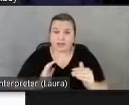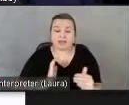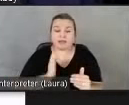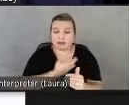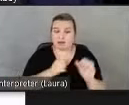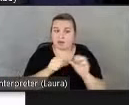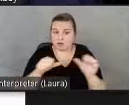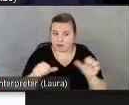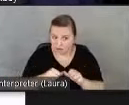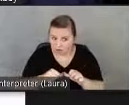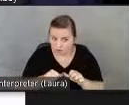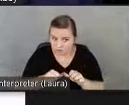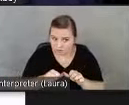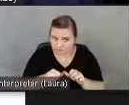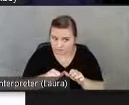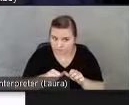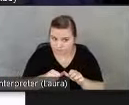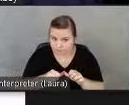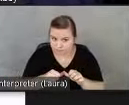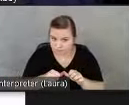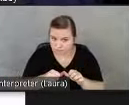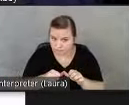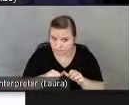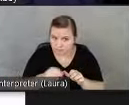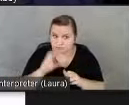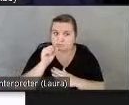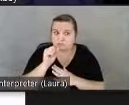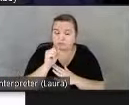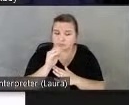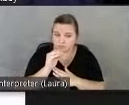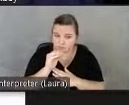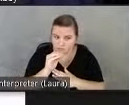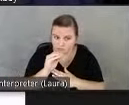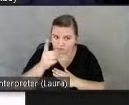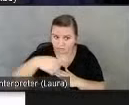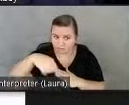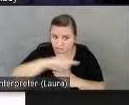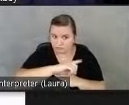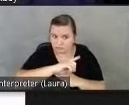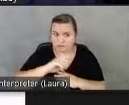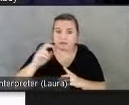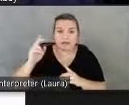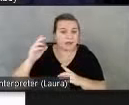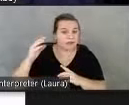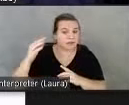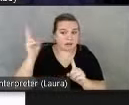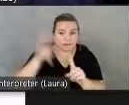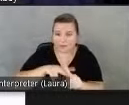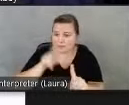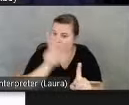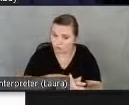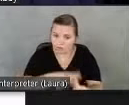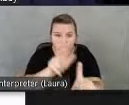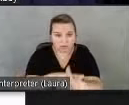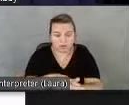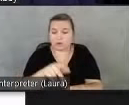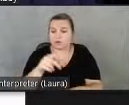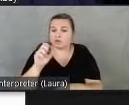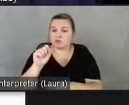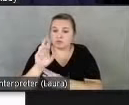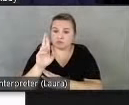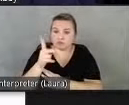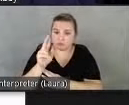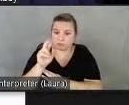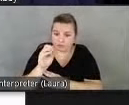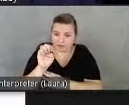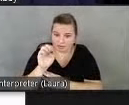Third Circuit, I wouldn't think of it, but our poop don't stink. And so they appealed this, all the parents appealed this to the Supreme Court. And the